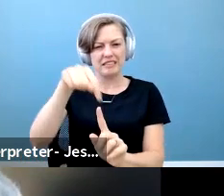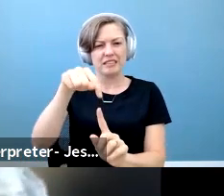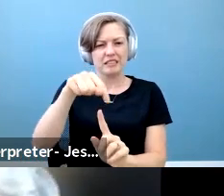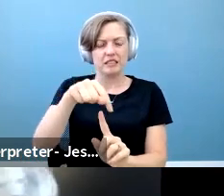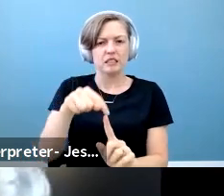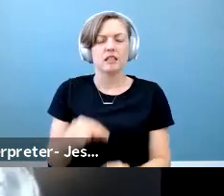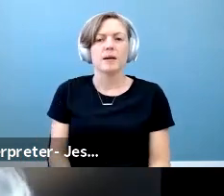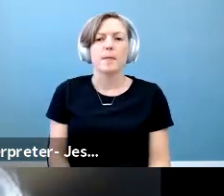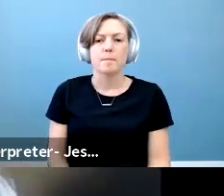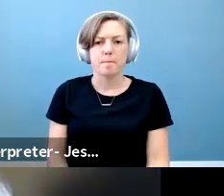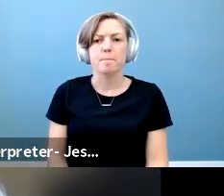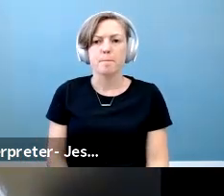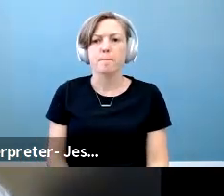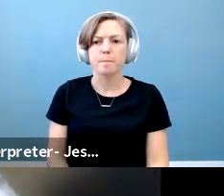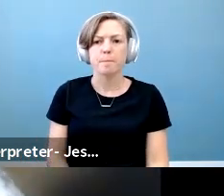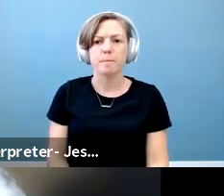And we're